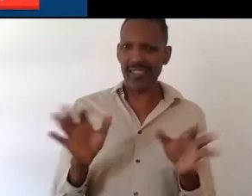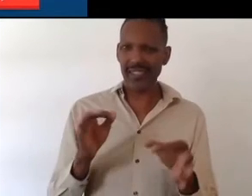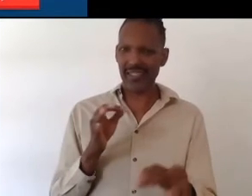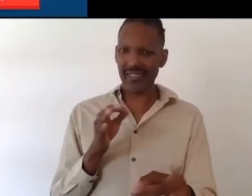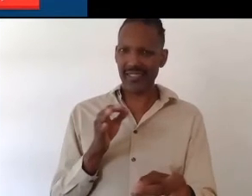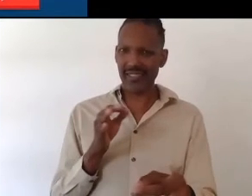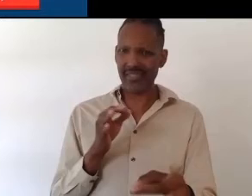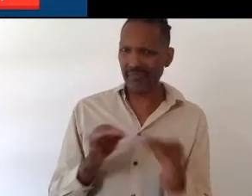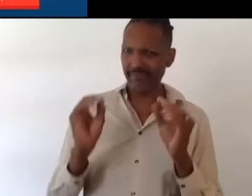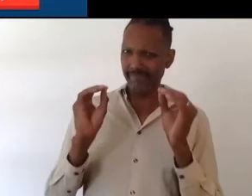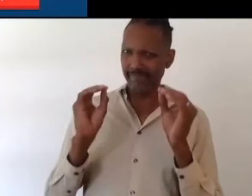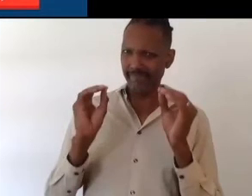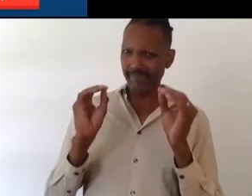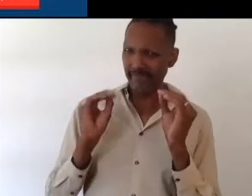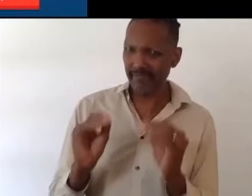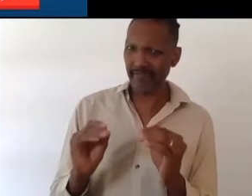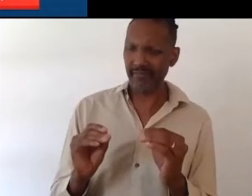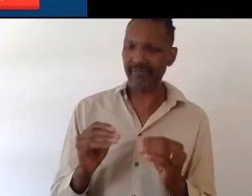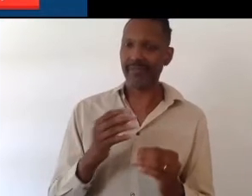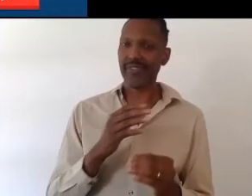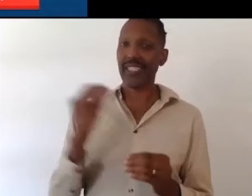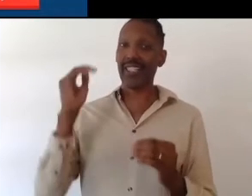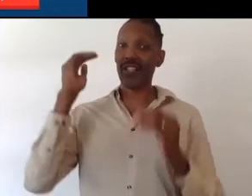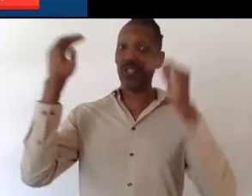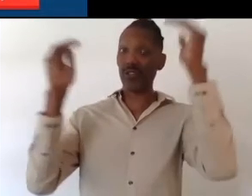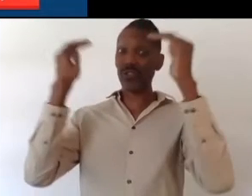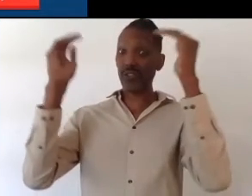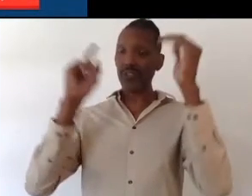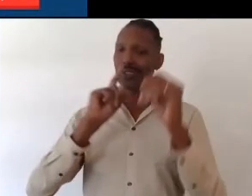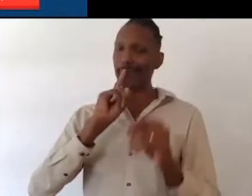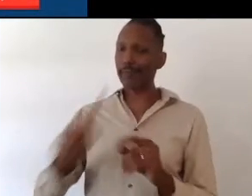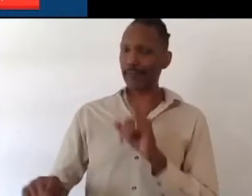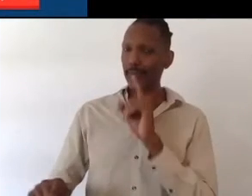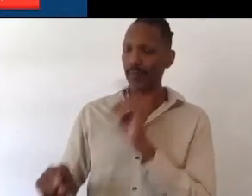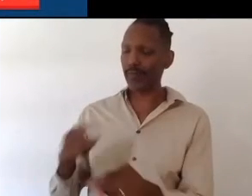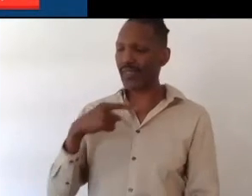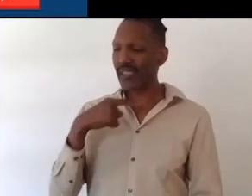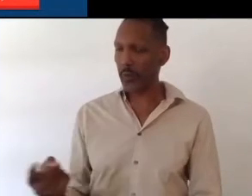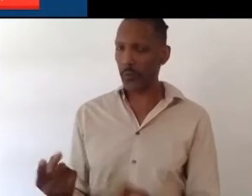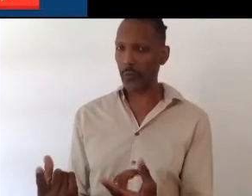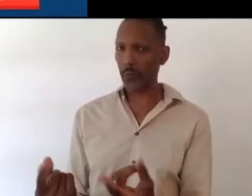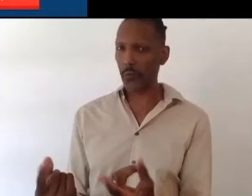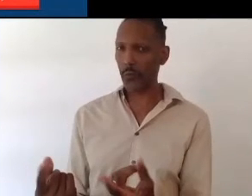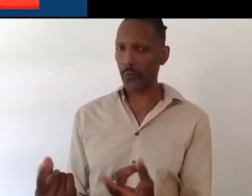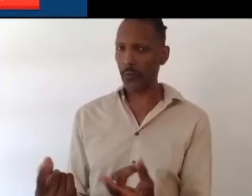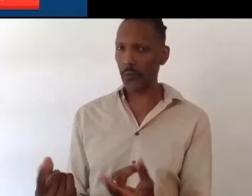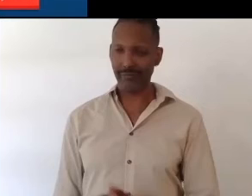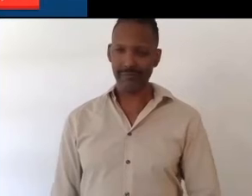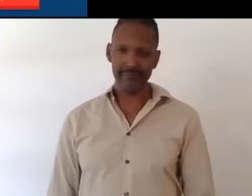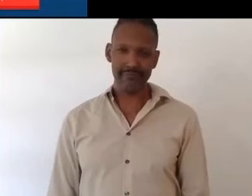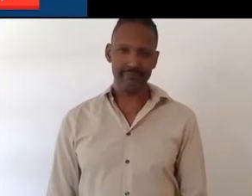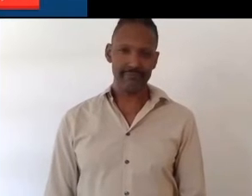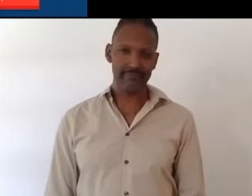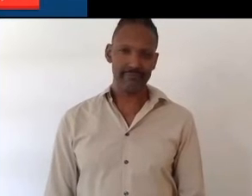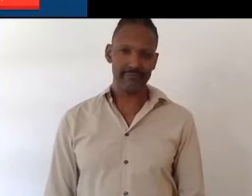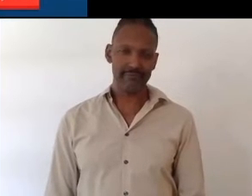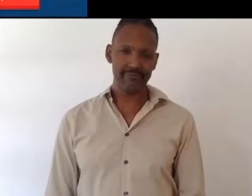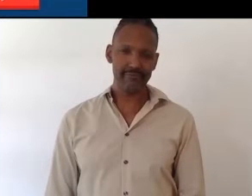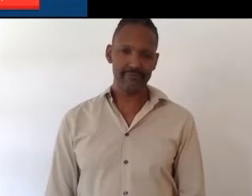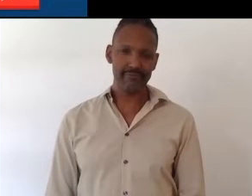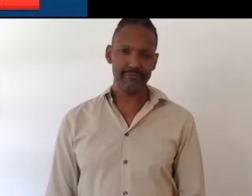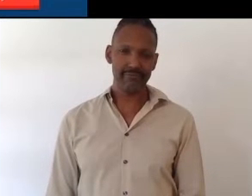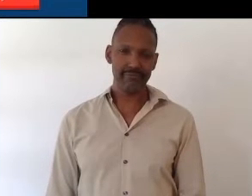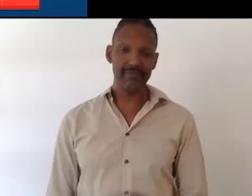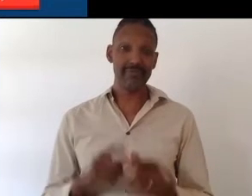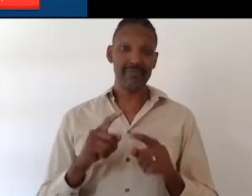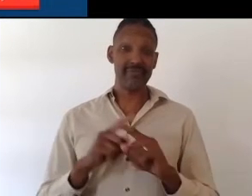the instructional supports and the evidence-based practices within STEM investigations, young children